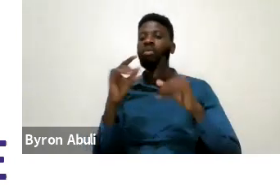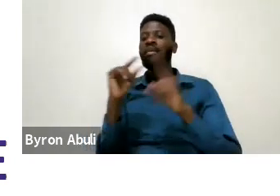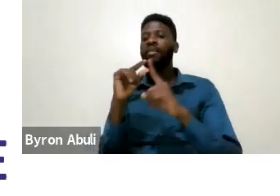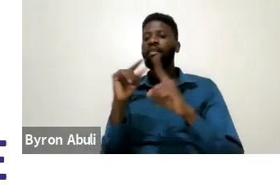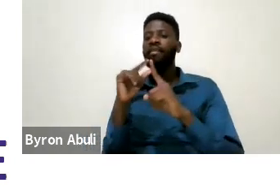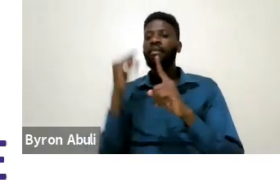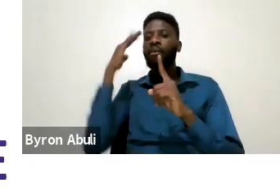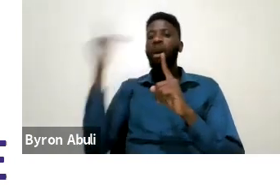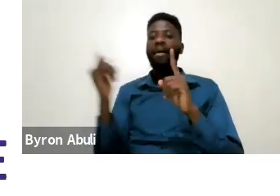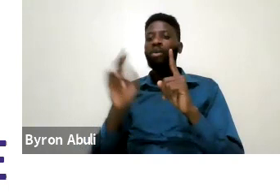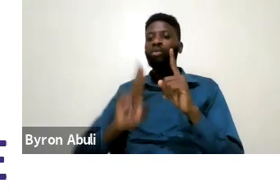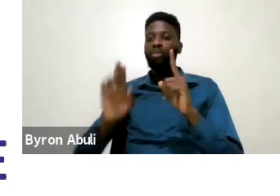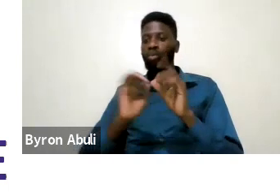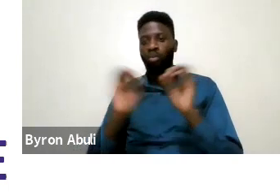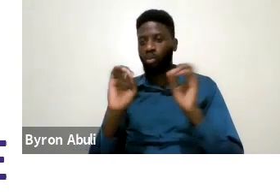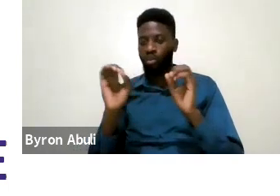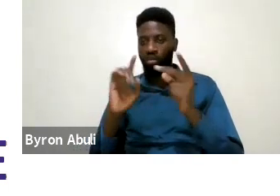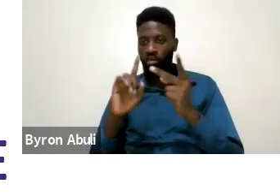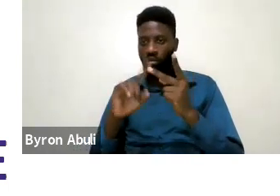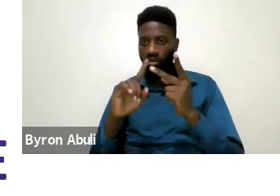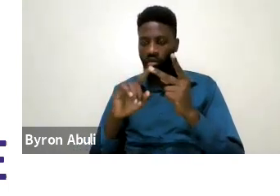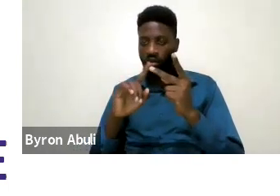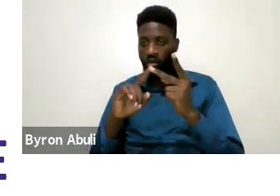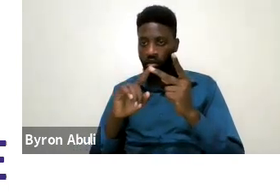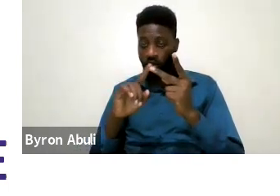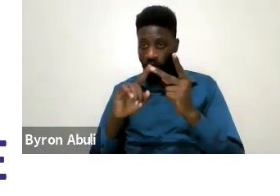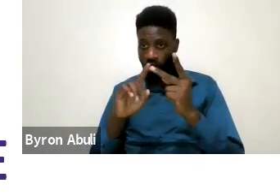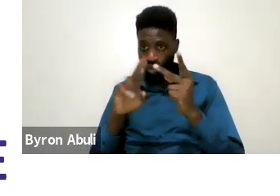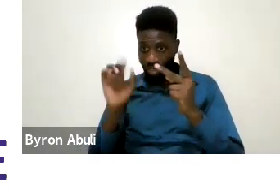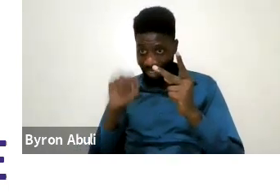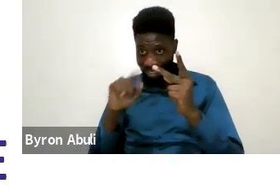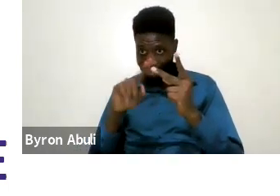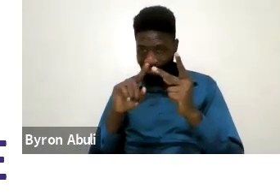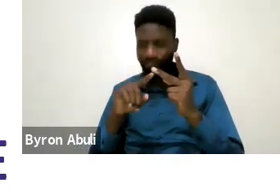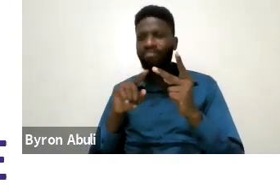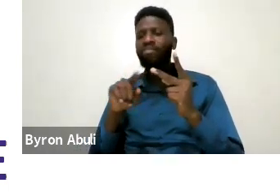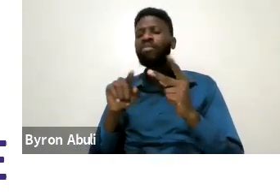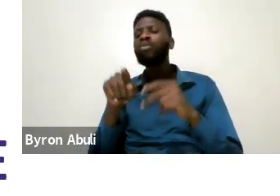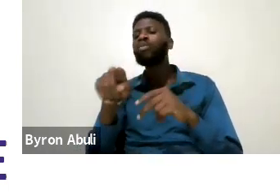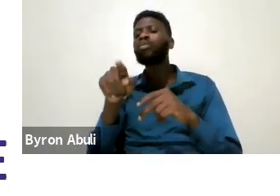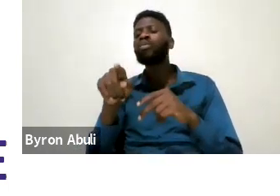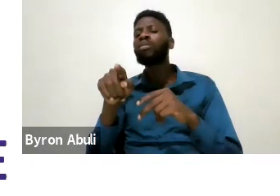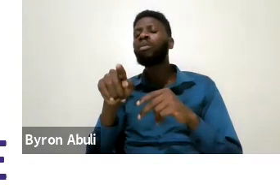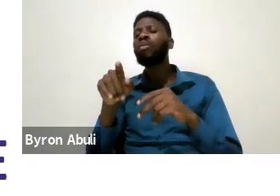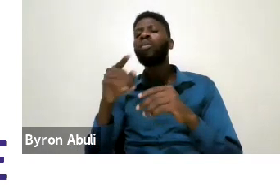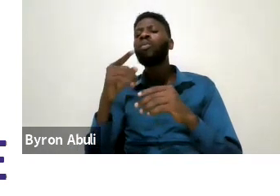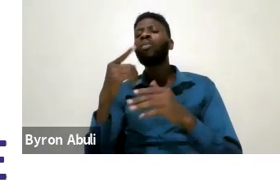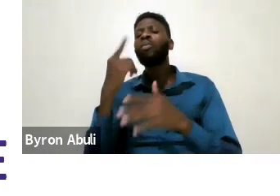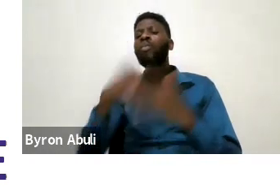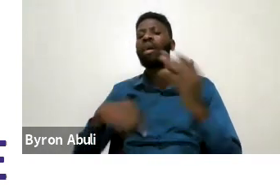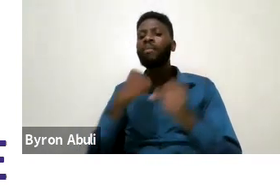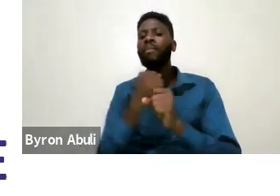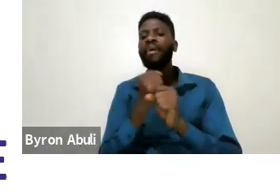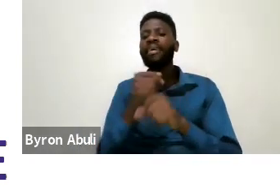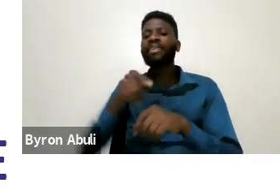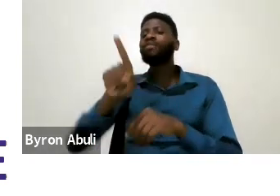why. You can use words like what made you did this? What made you do this? You